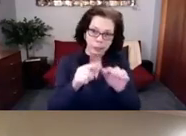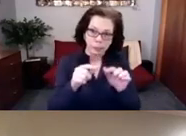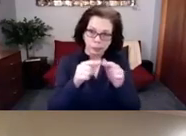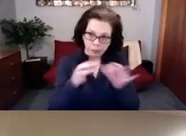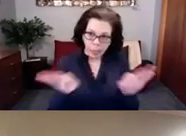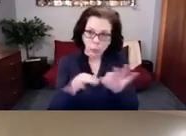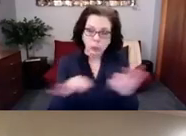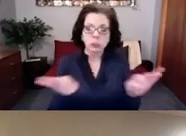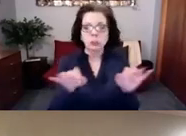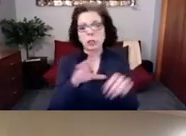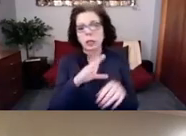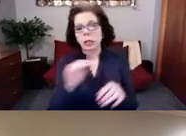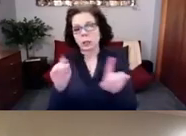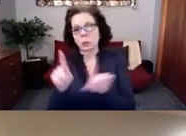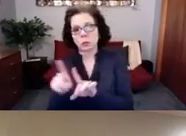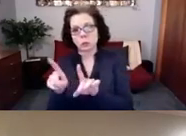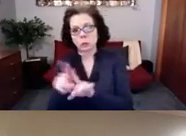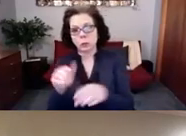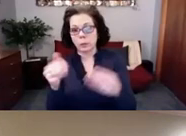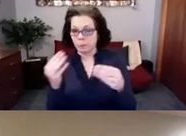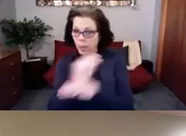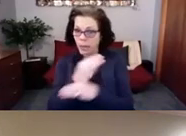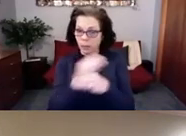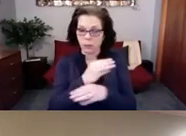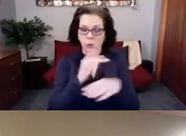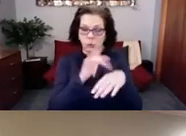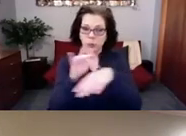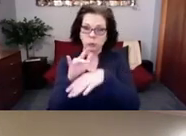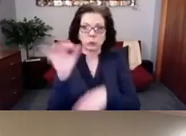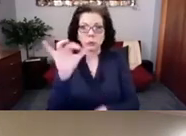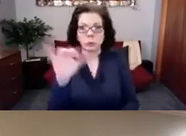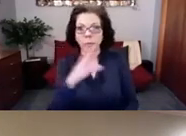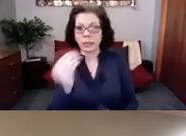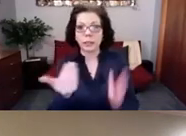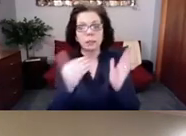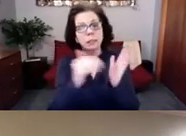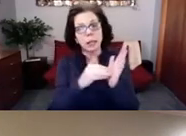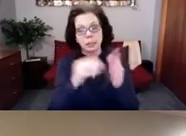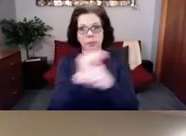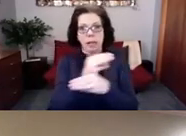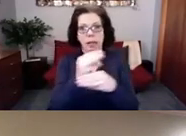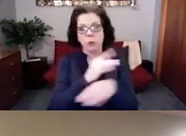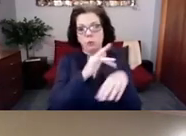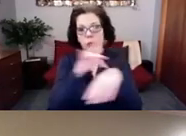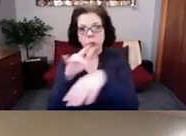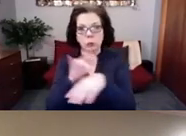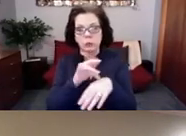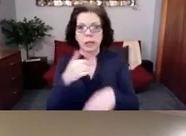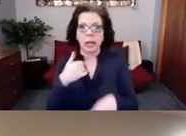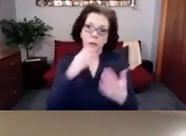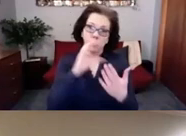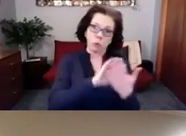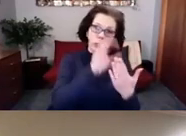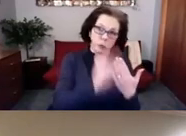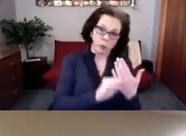then also math resources. And again, in the math resource area, there's the curriculum map, but